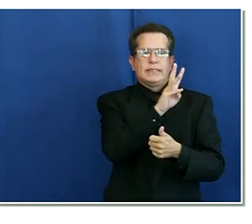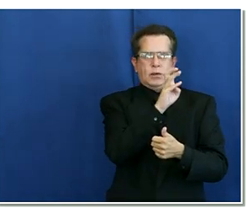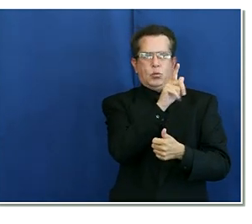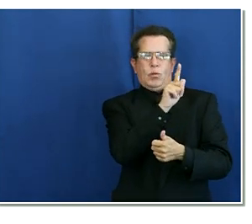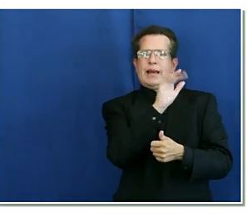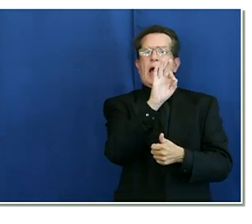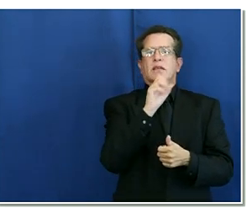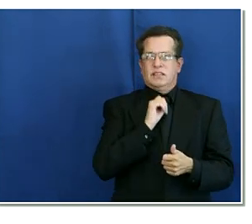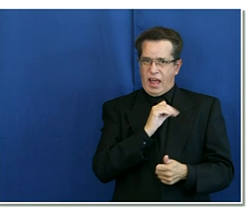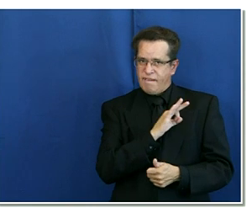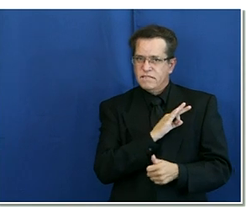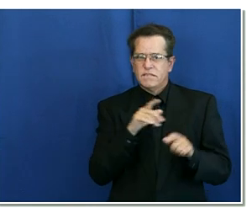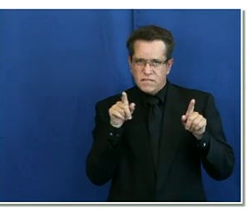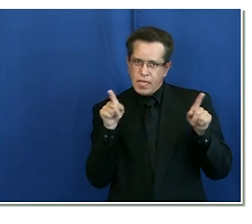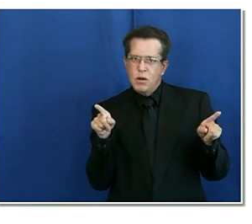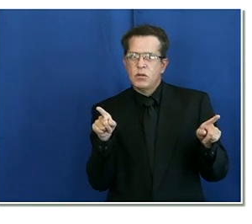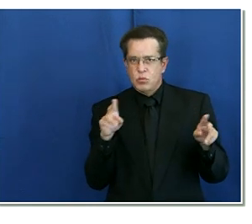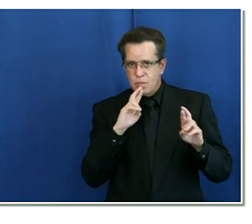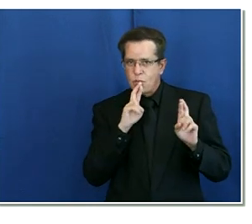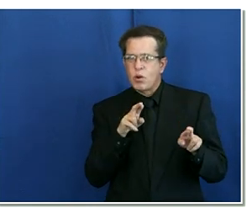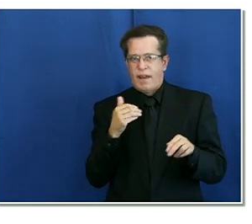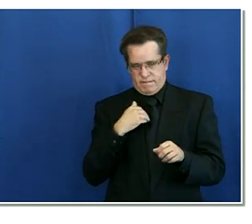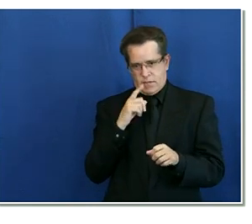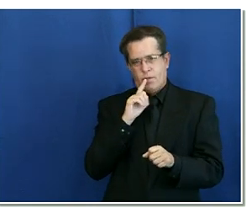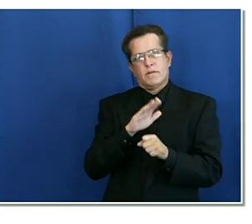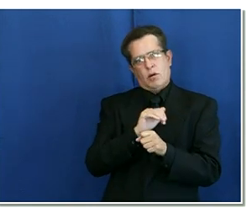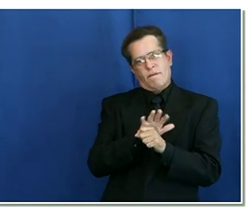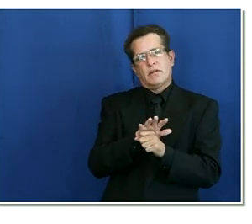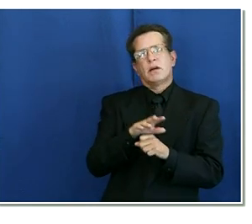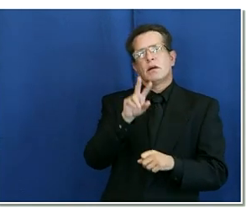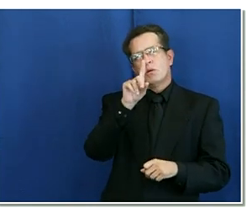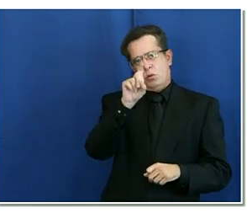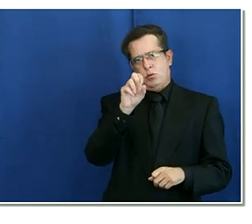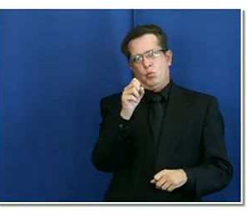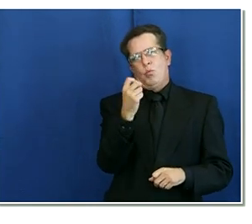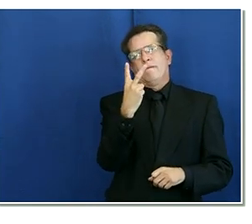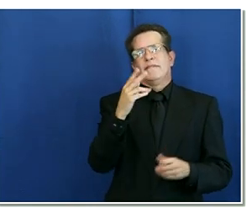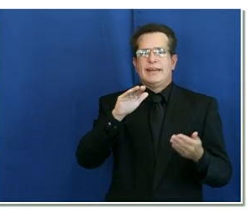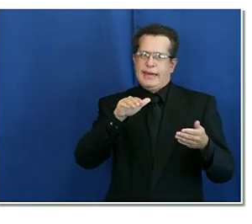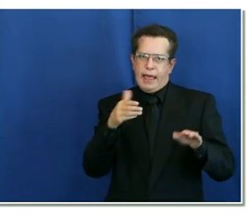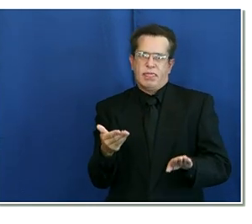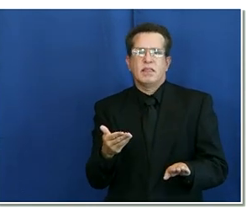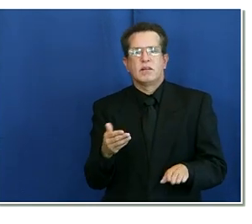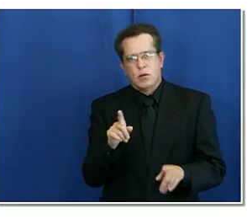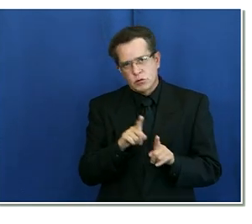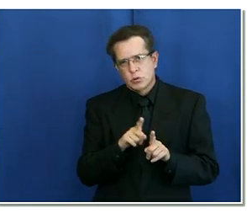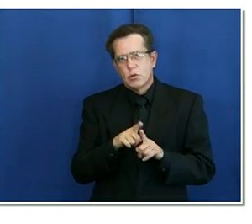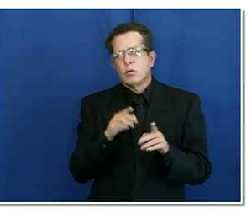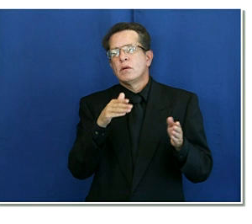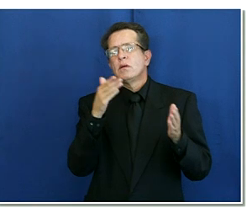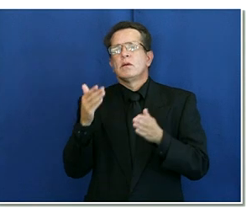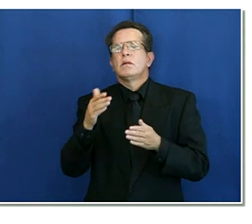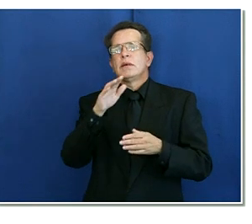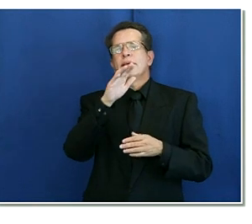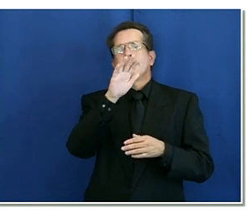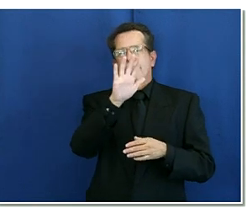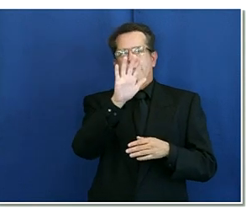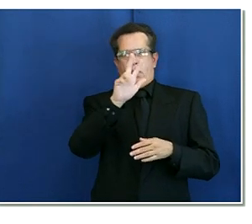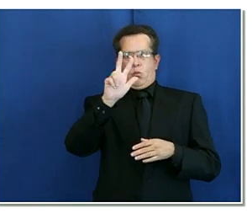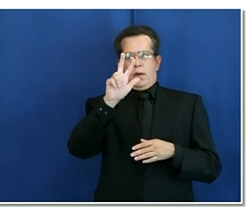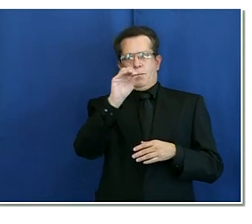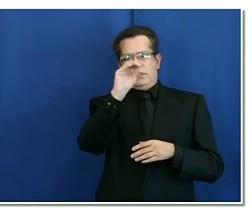staff members reported, and this includes 112 deaths. Lastly, 66 or 53% of